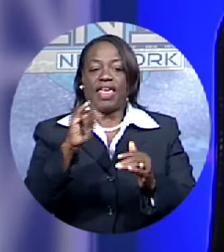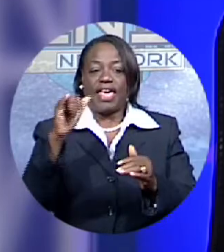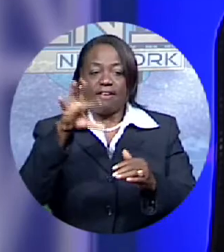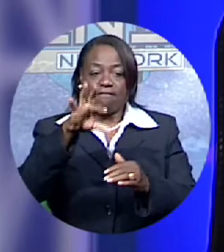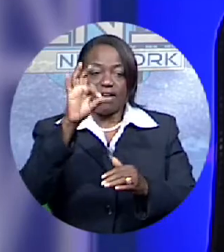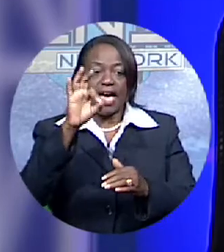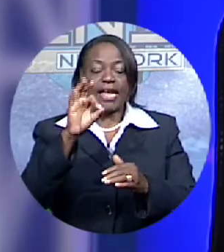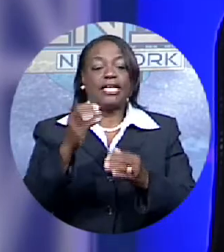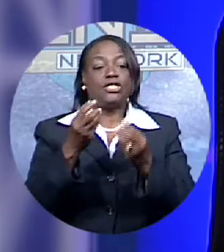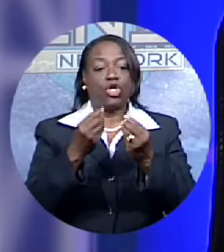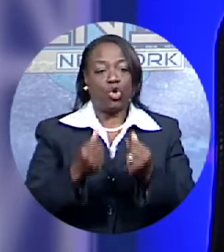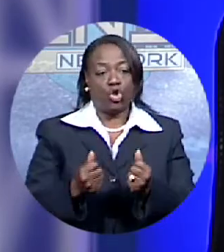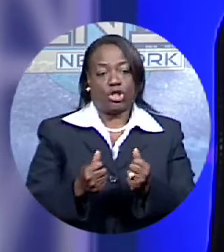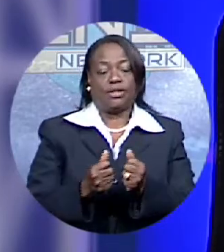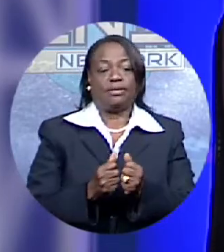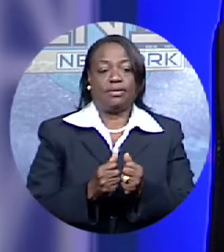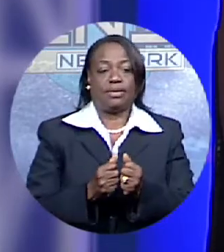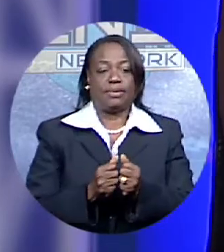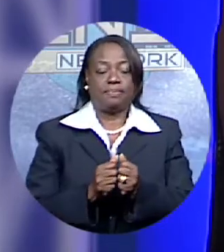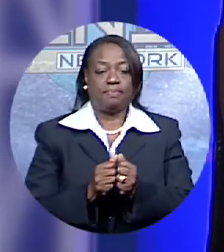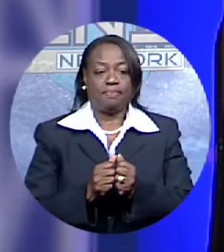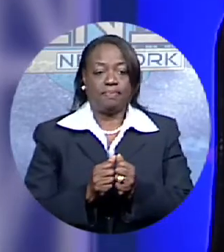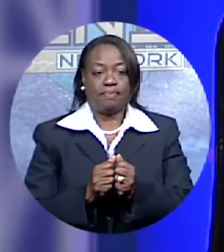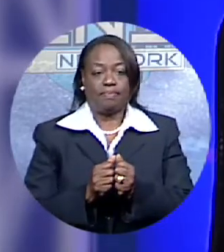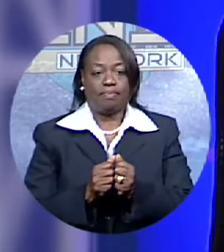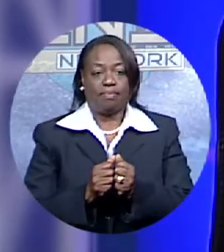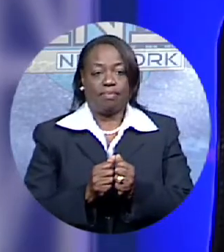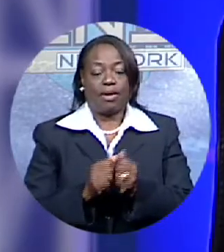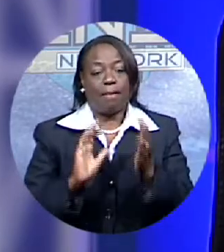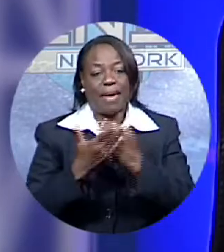of individual airlines.